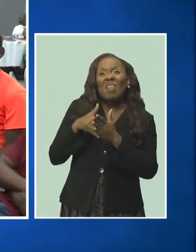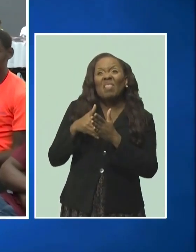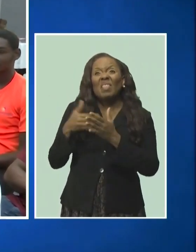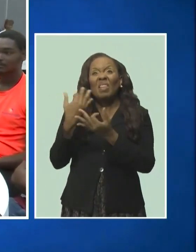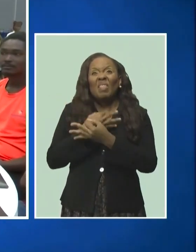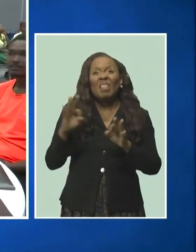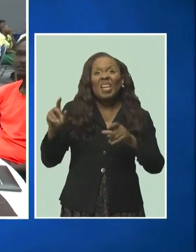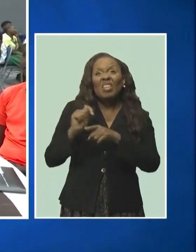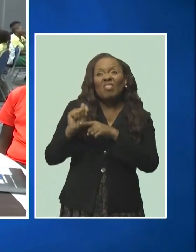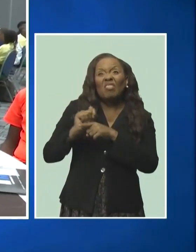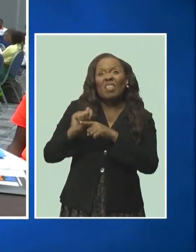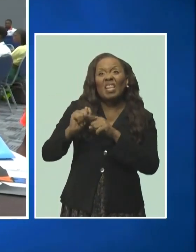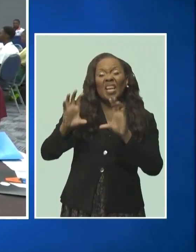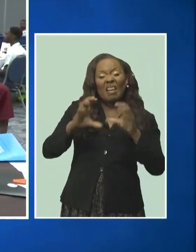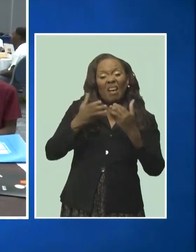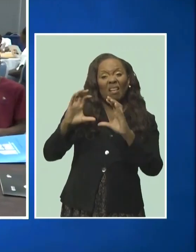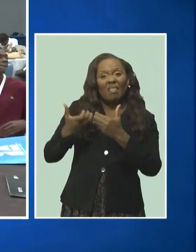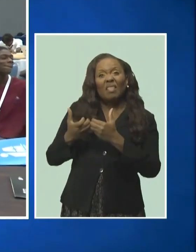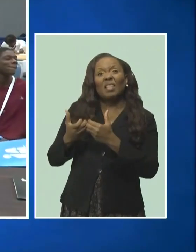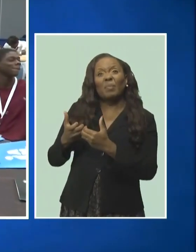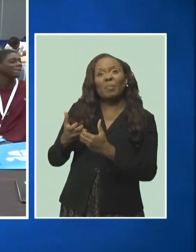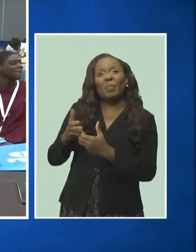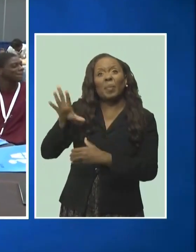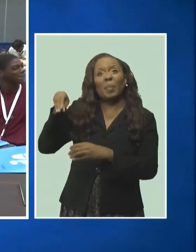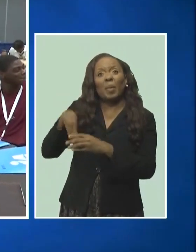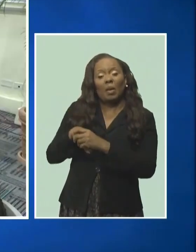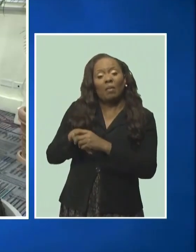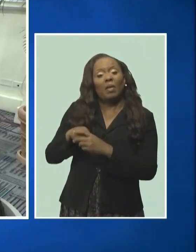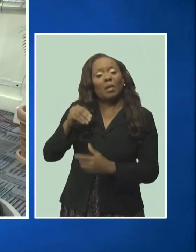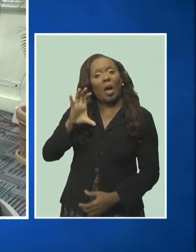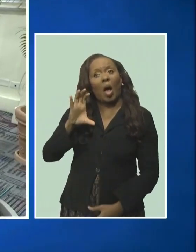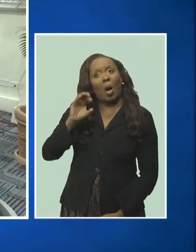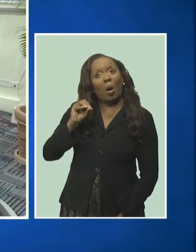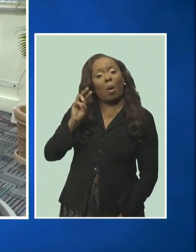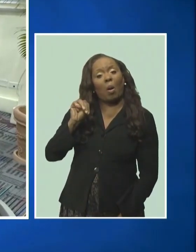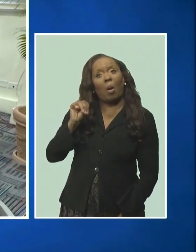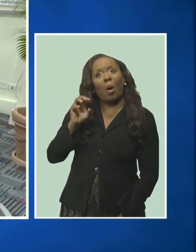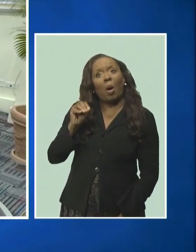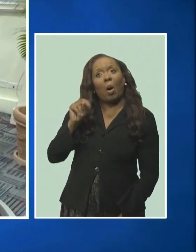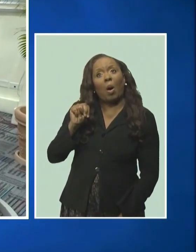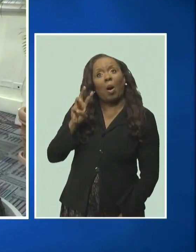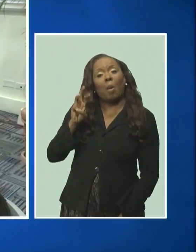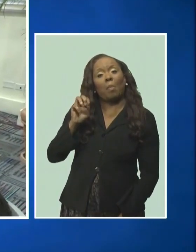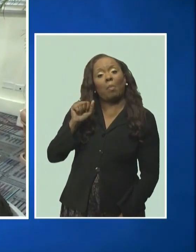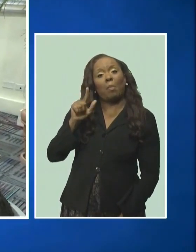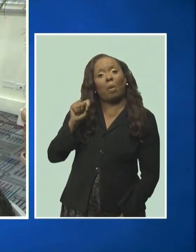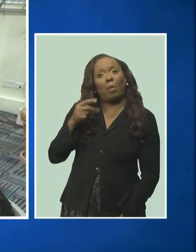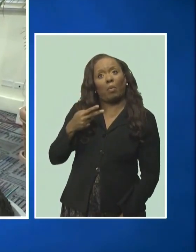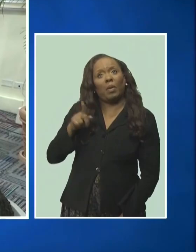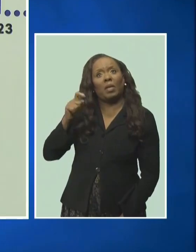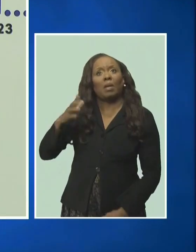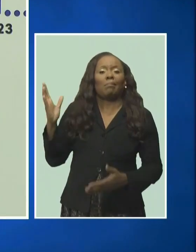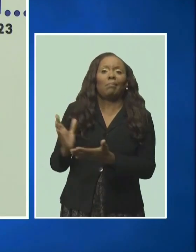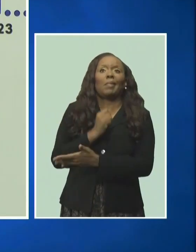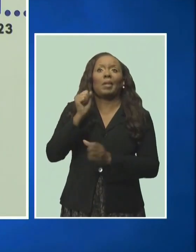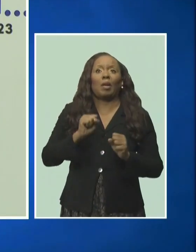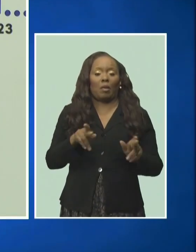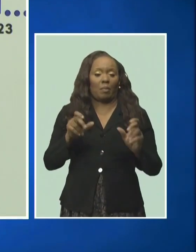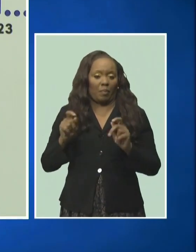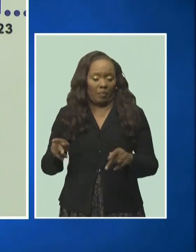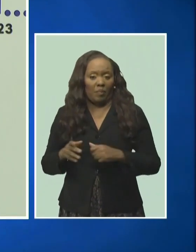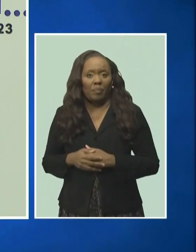Good evening, I'm Pearson Bowen. A major inaugural conference intended to empower and transform young people started in